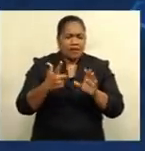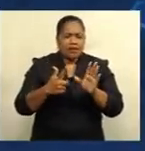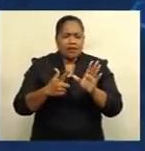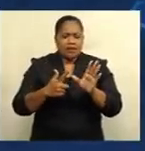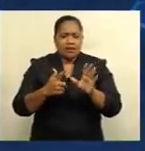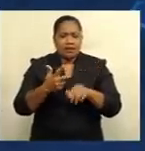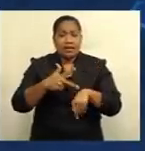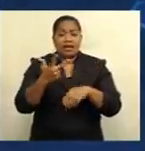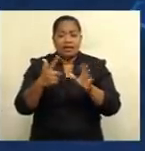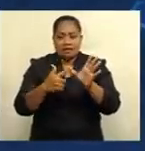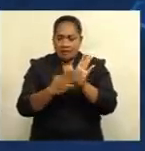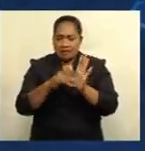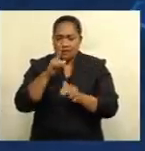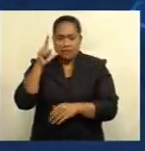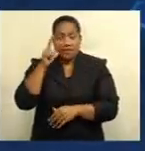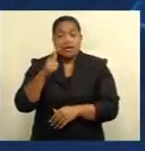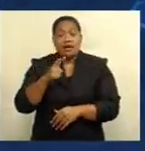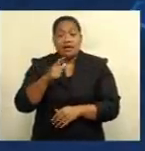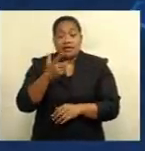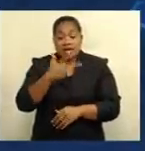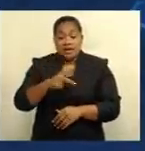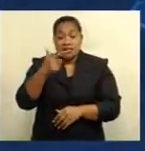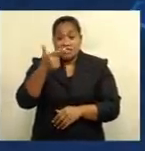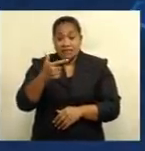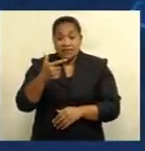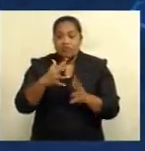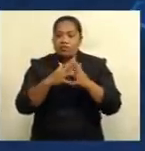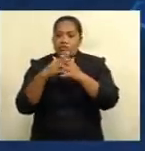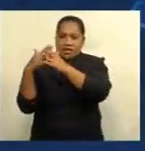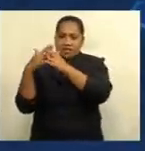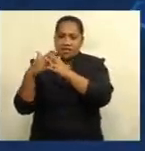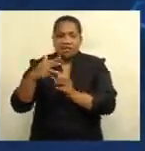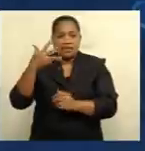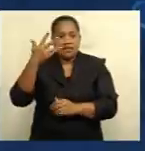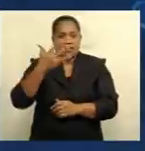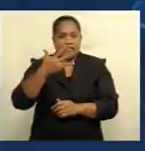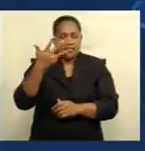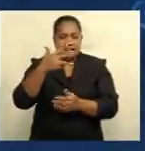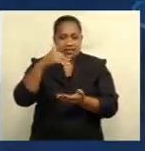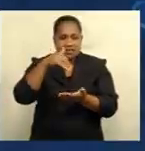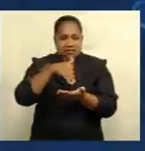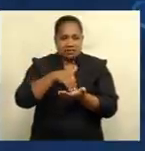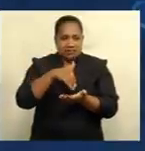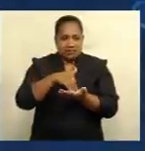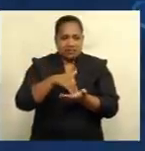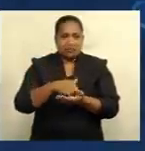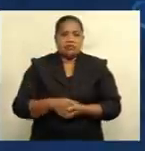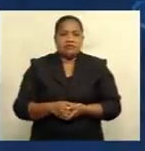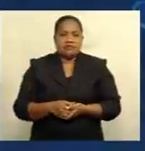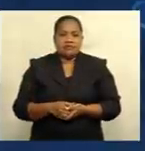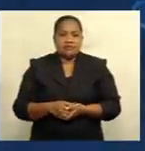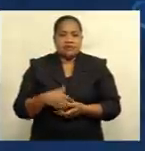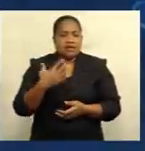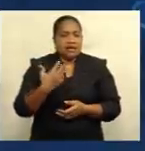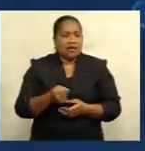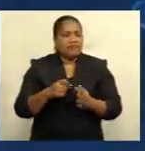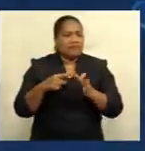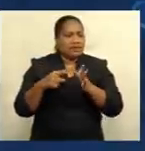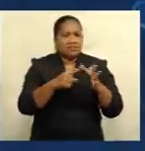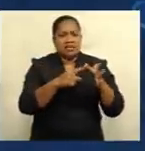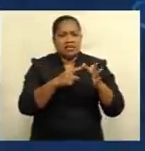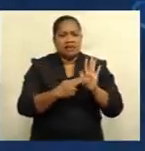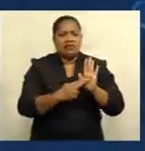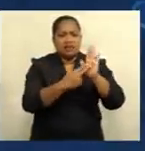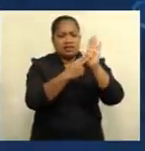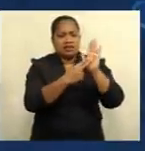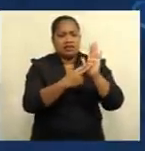yesterday. 87 cases are from the West, 90 from the Central Division, and a case each from the Eastern and Northern Division. There are 5